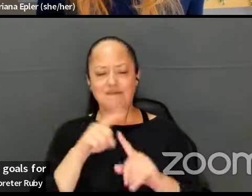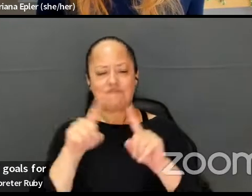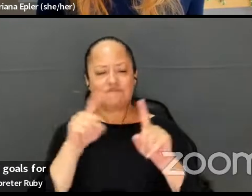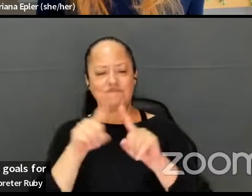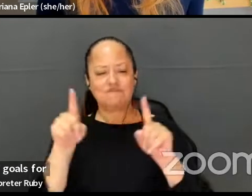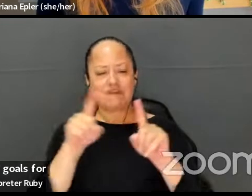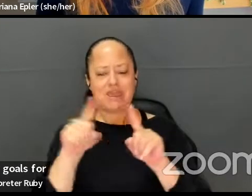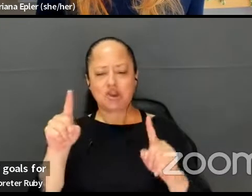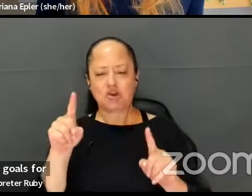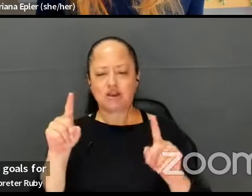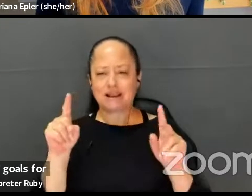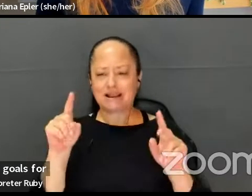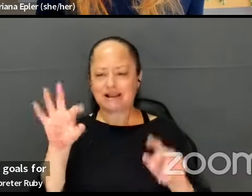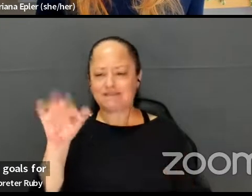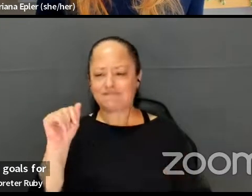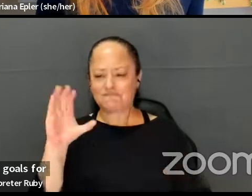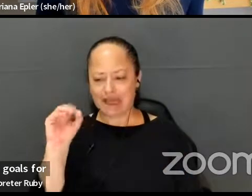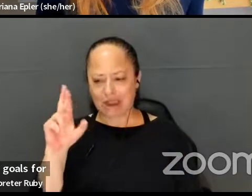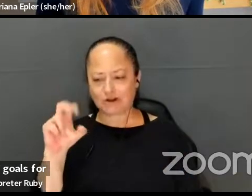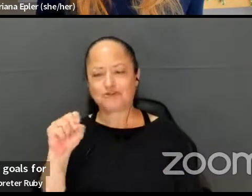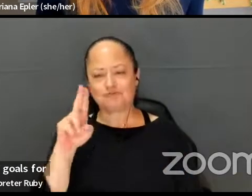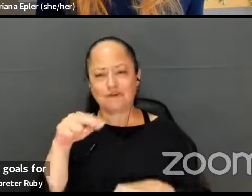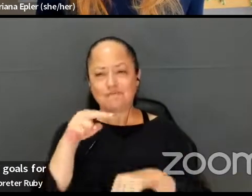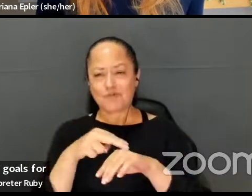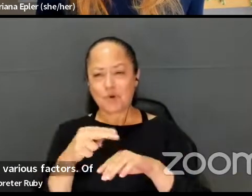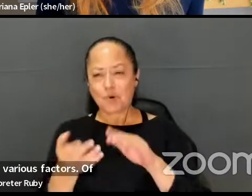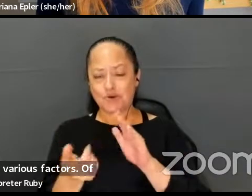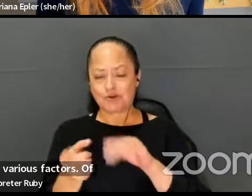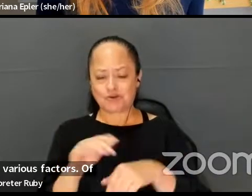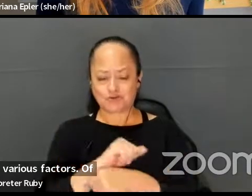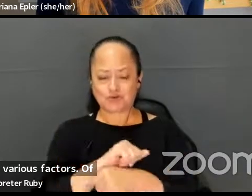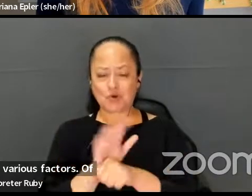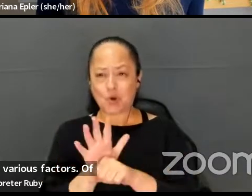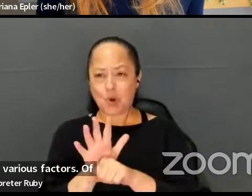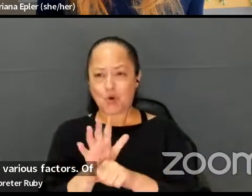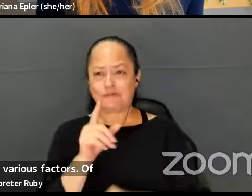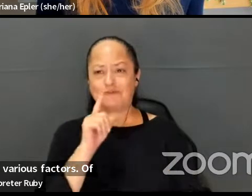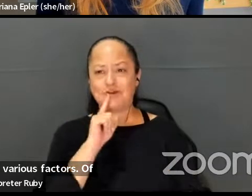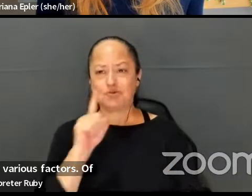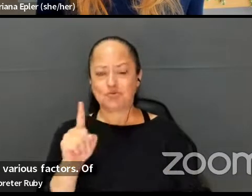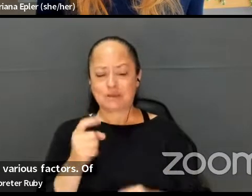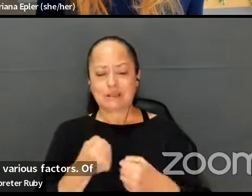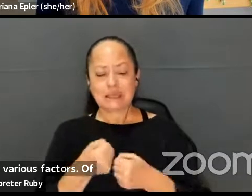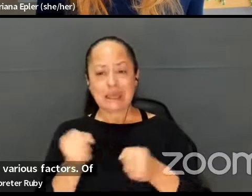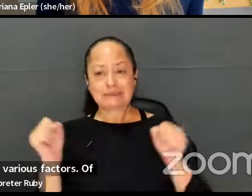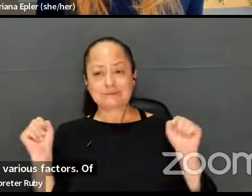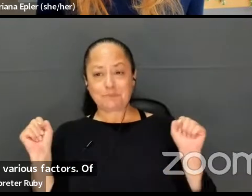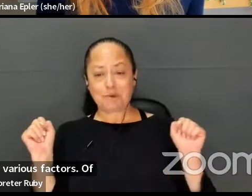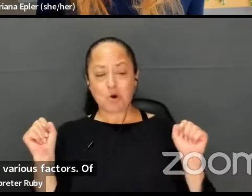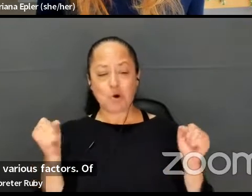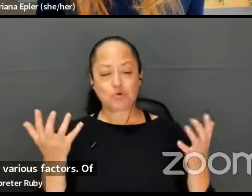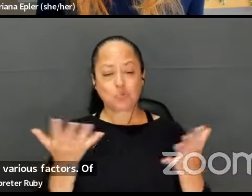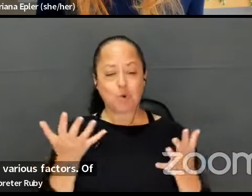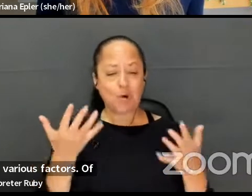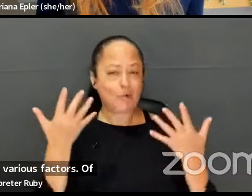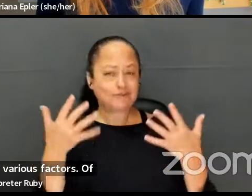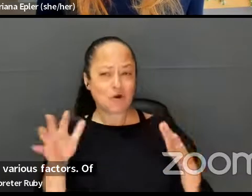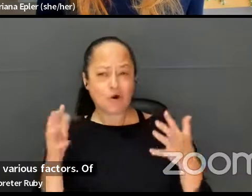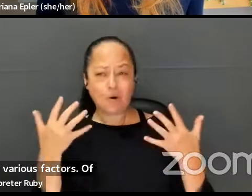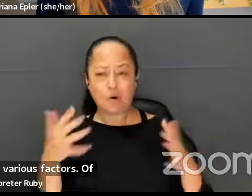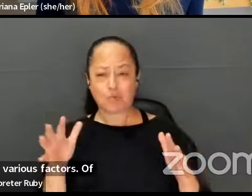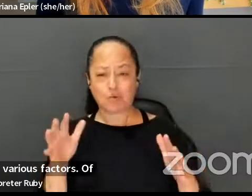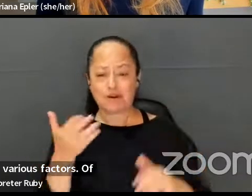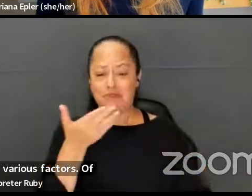factors. Of course, COVID, I think, really exposed what was already